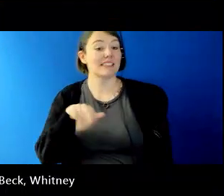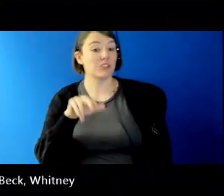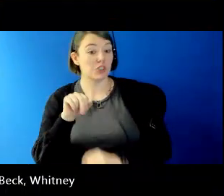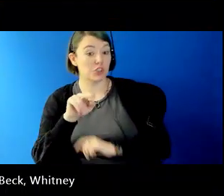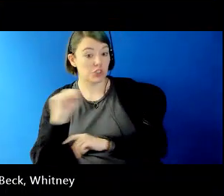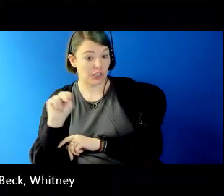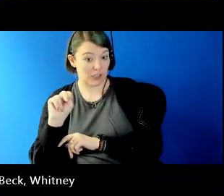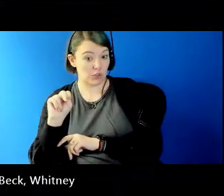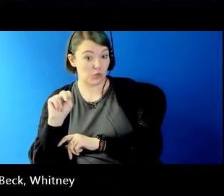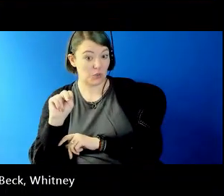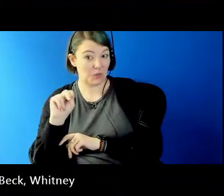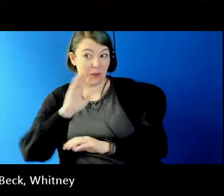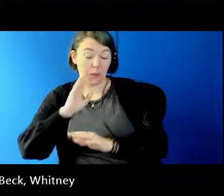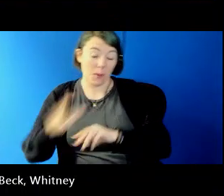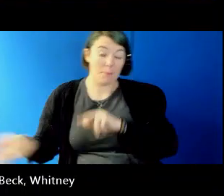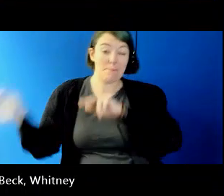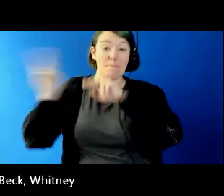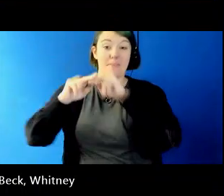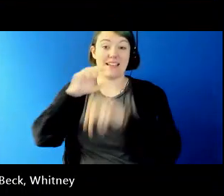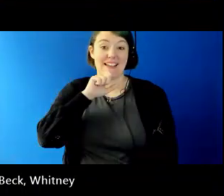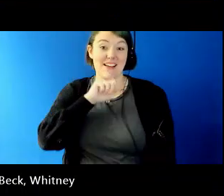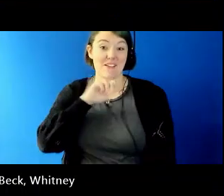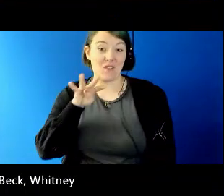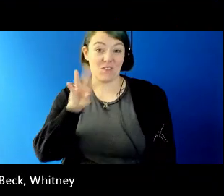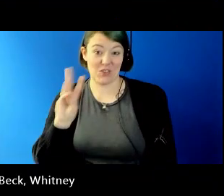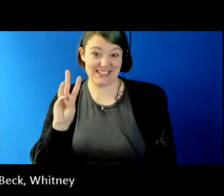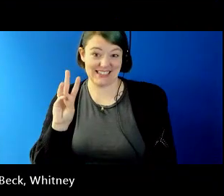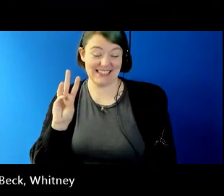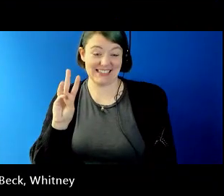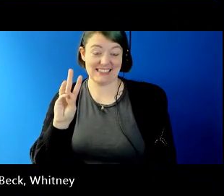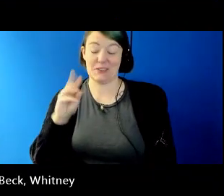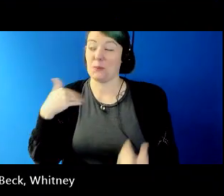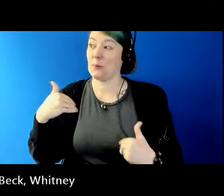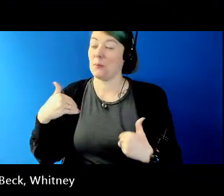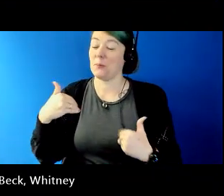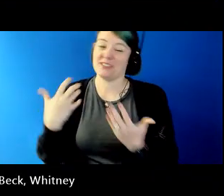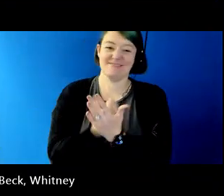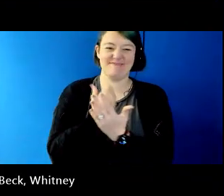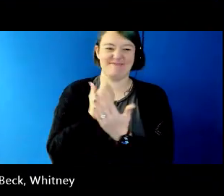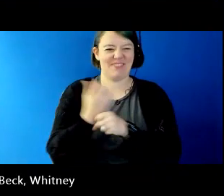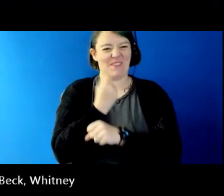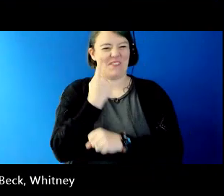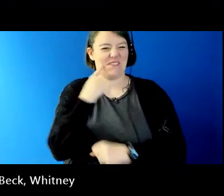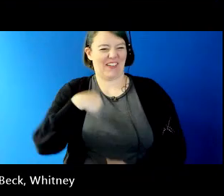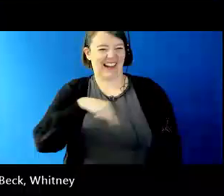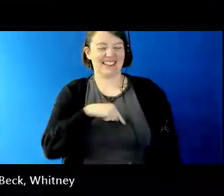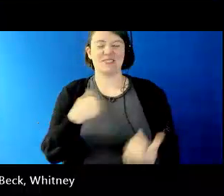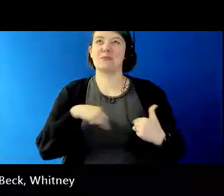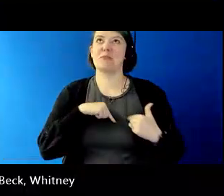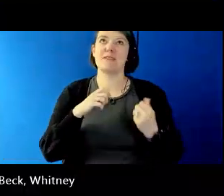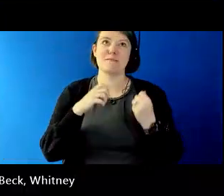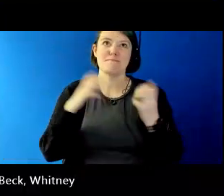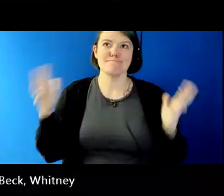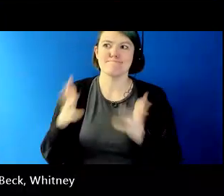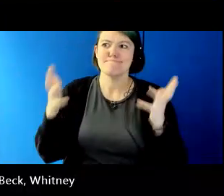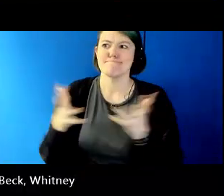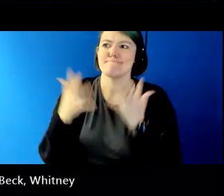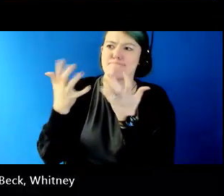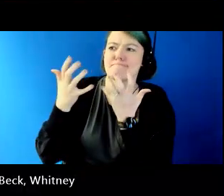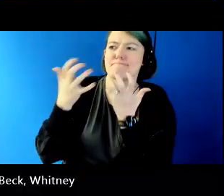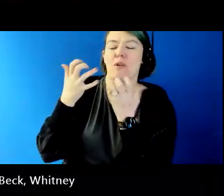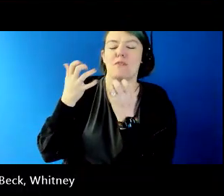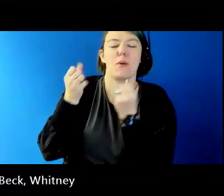46, which is a huge positive win for the program across the country. We've been promoting that for months and years now, and it's finally, very